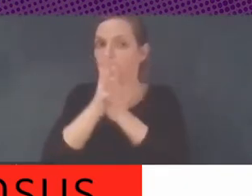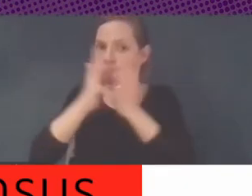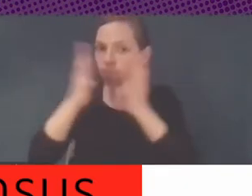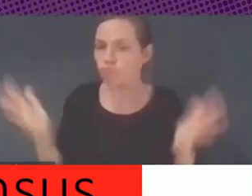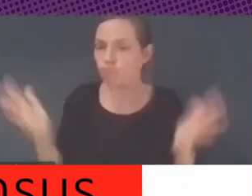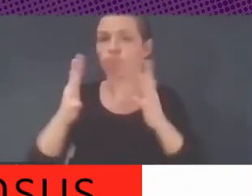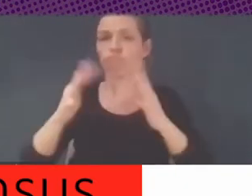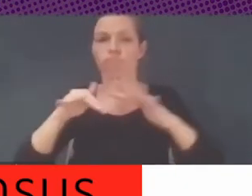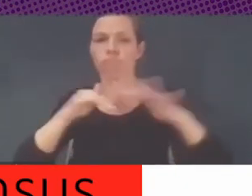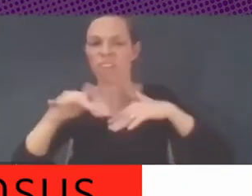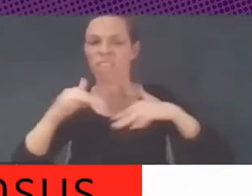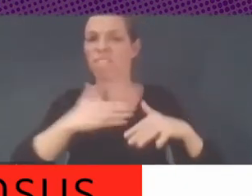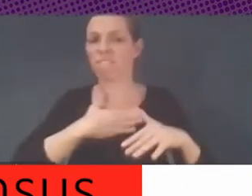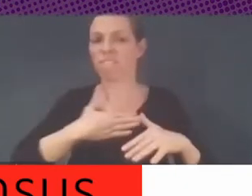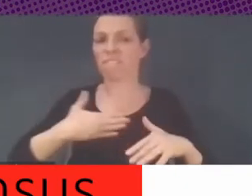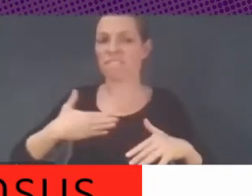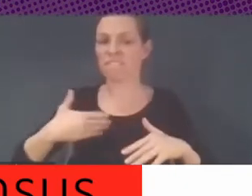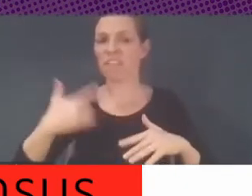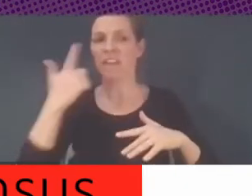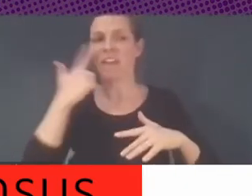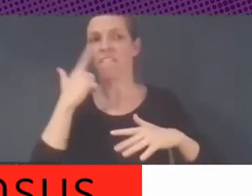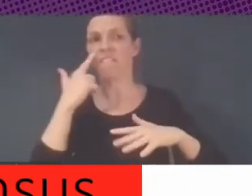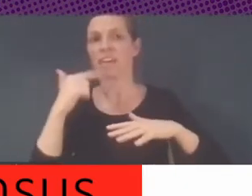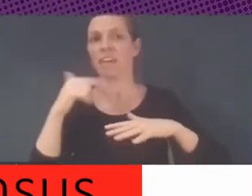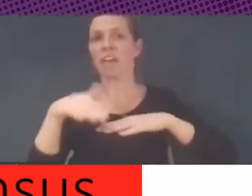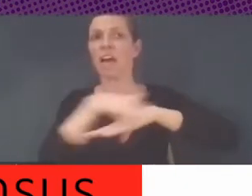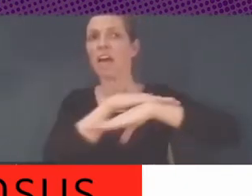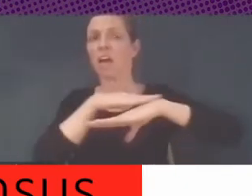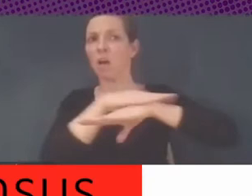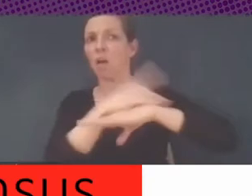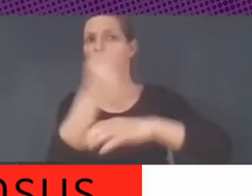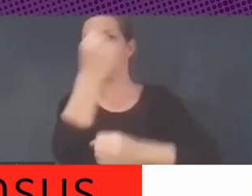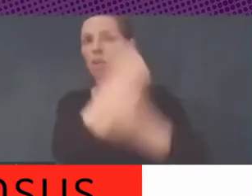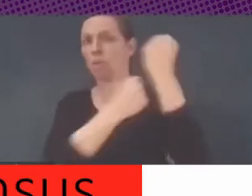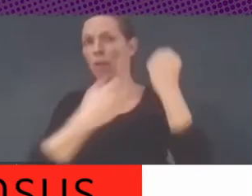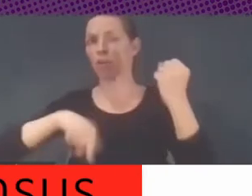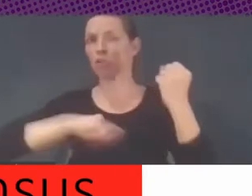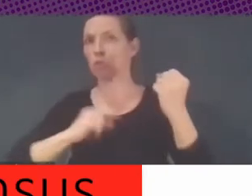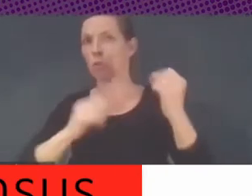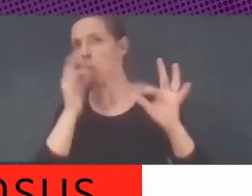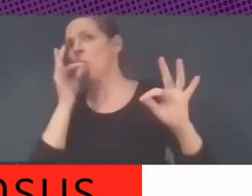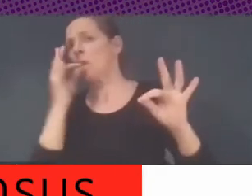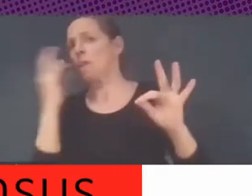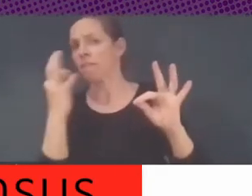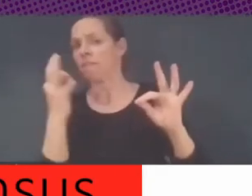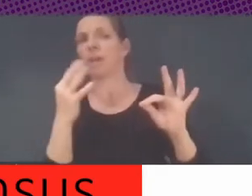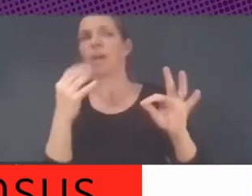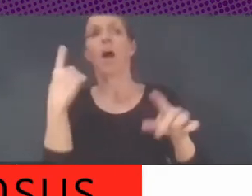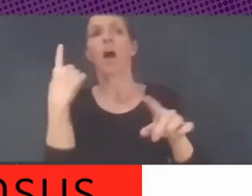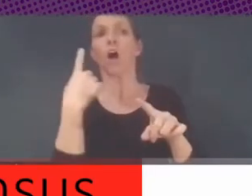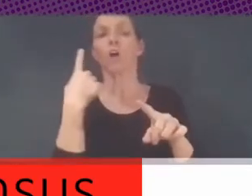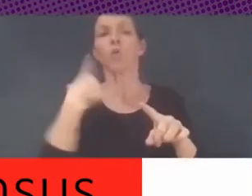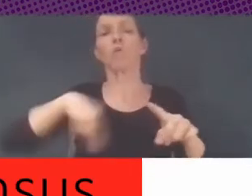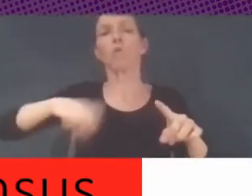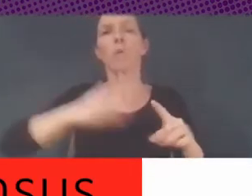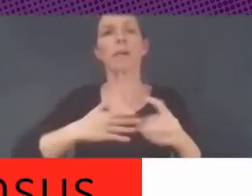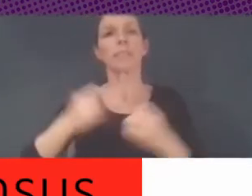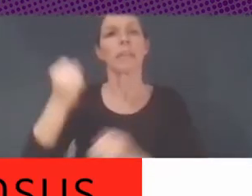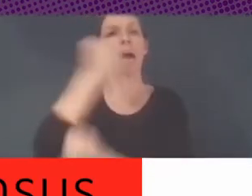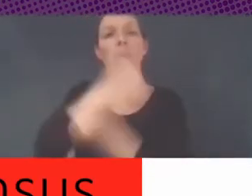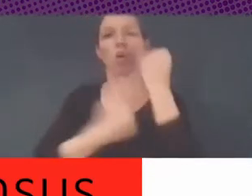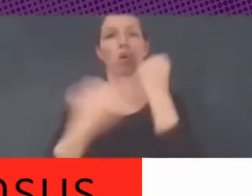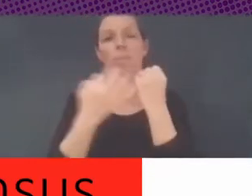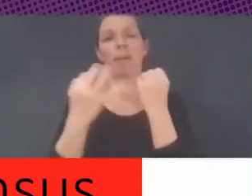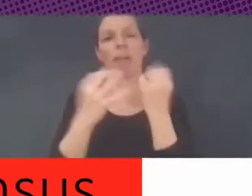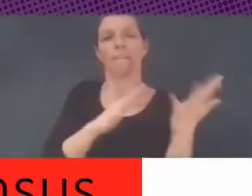economy we need to privatize our economies we need to liberalize our economies and we need our central banks